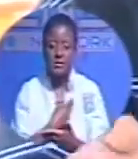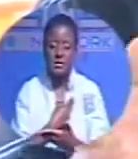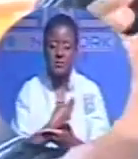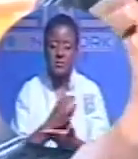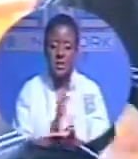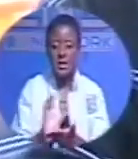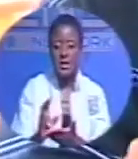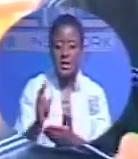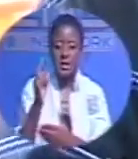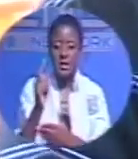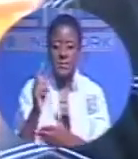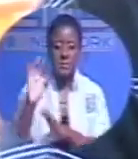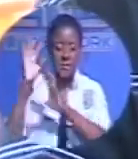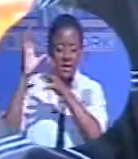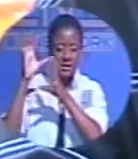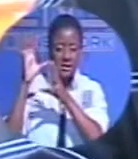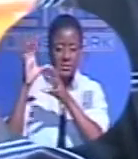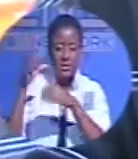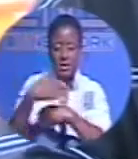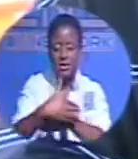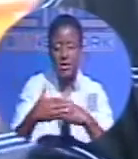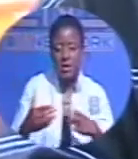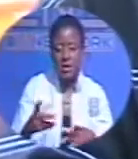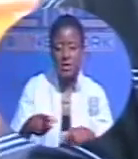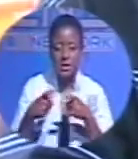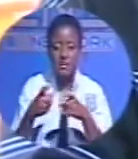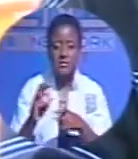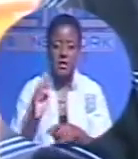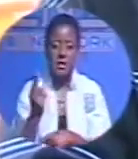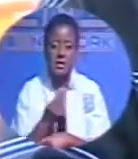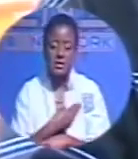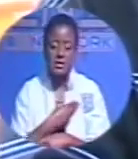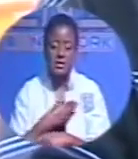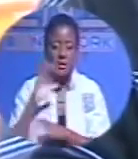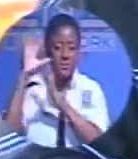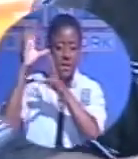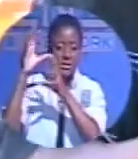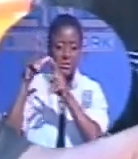basketball court, give us a basketball tournament and stuff. So we decided,